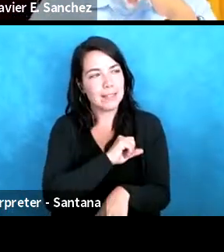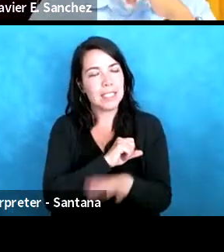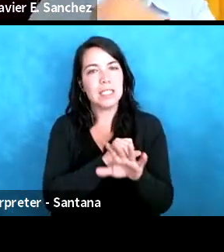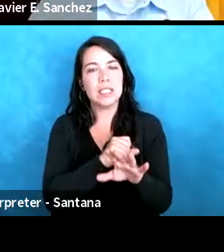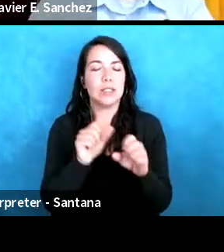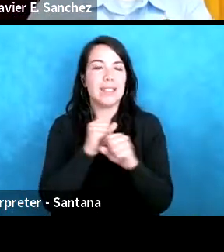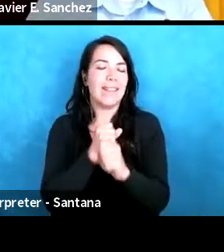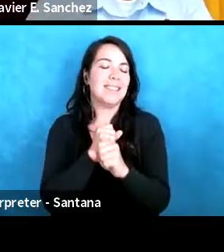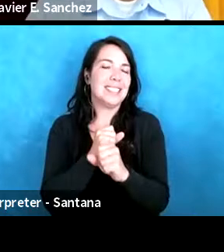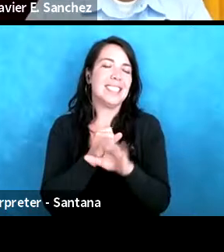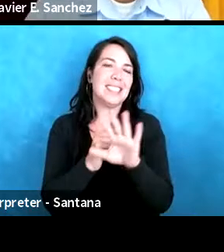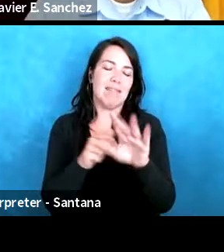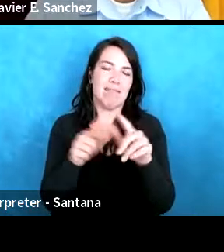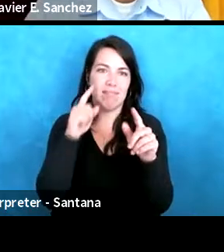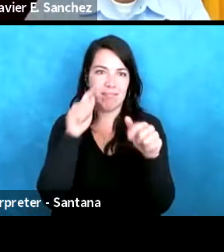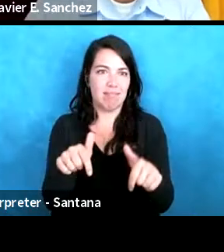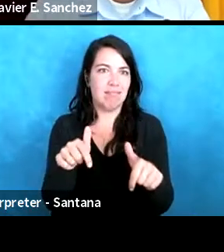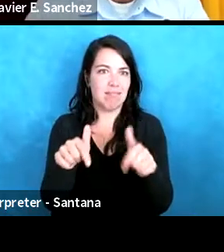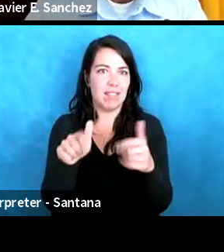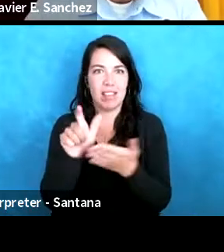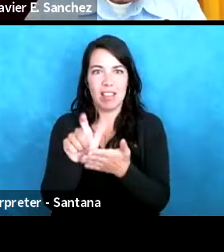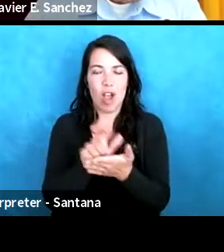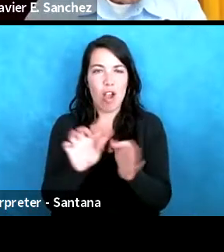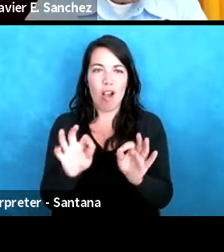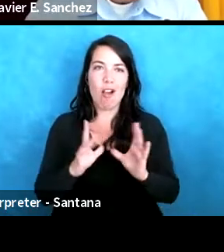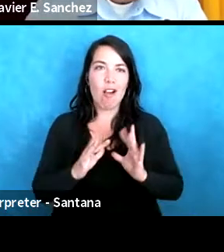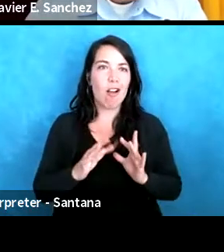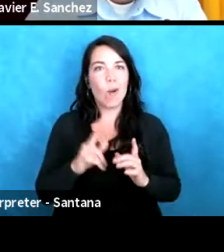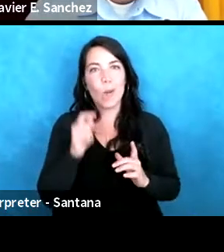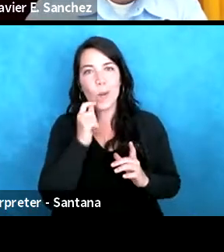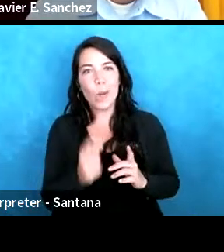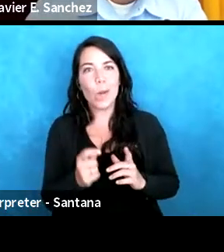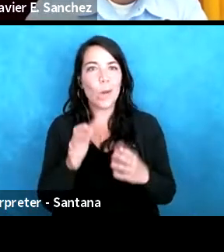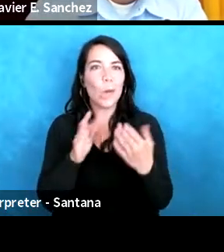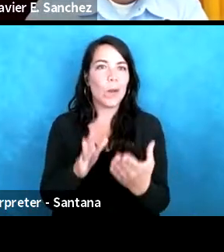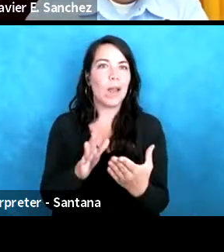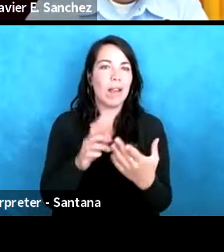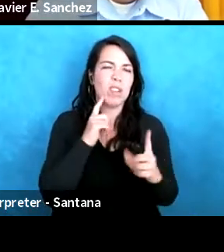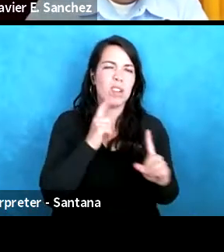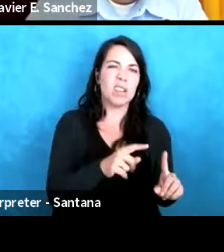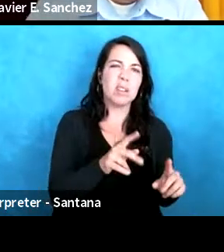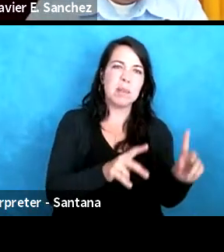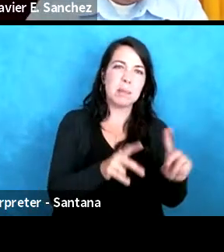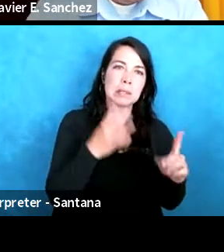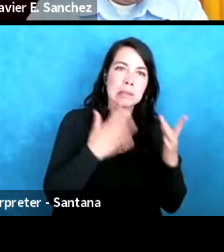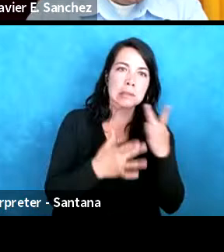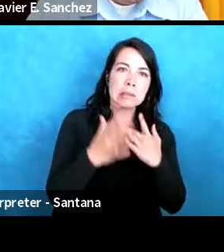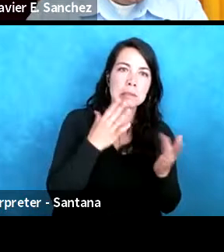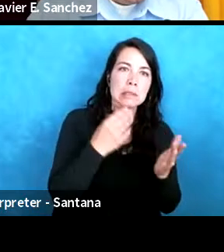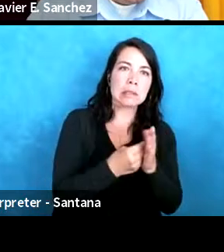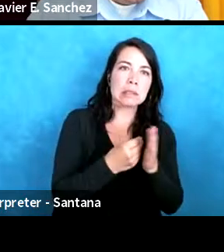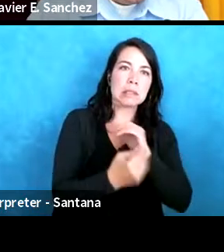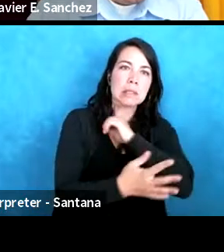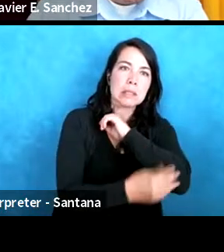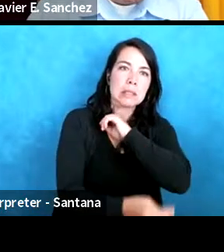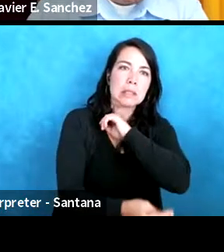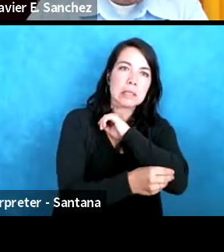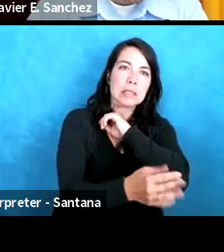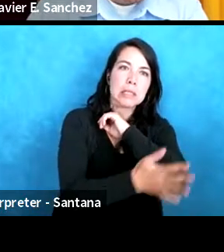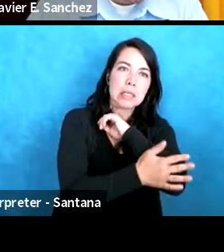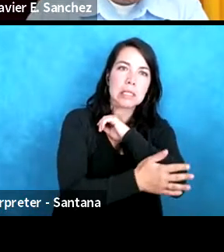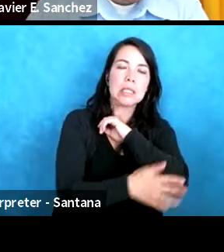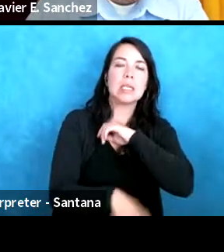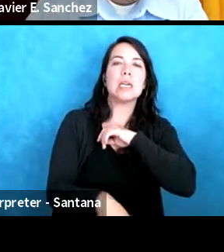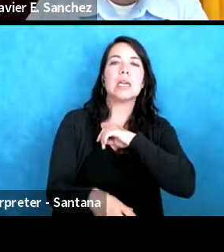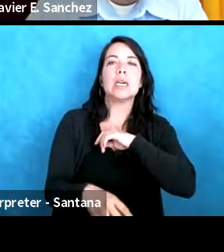great way to bring some dignity to these people that are already going through a hard time as it is for what they're accused of doing. And then, of course, fines on